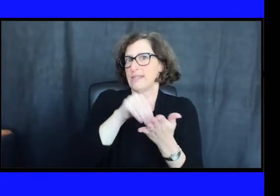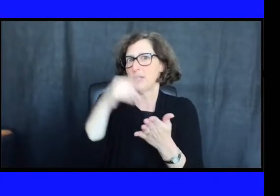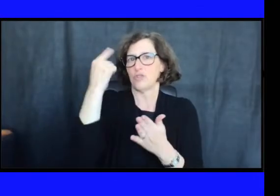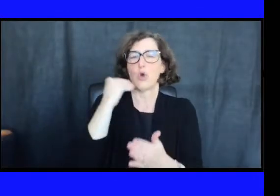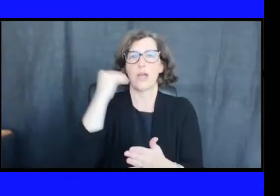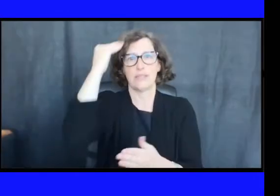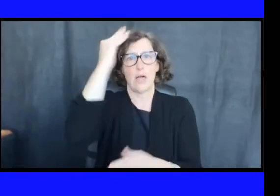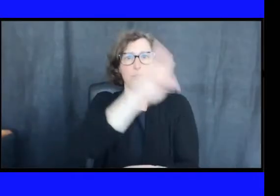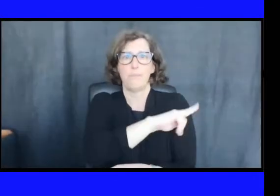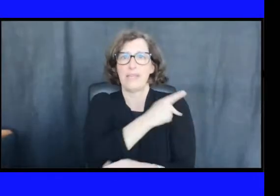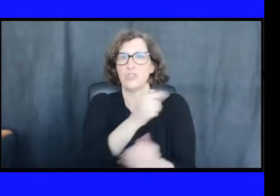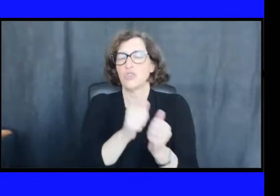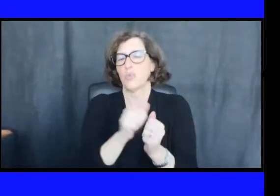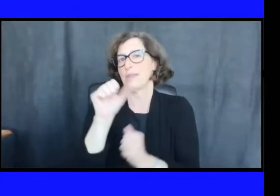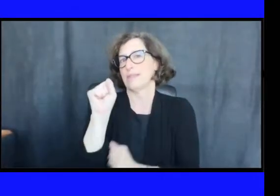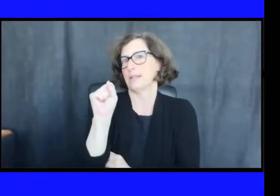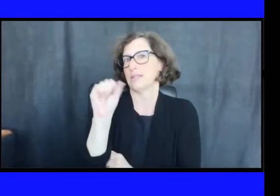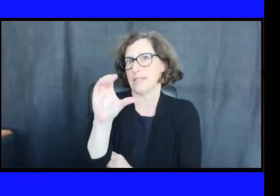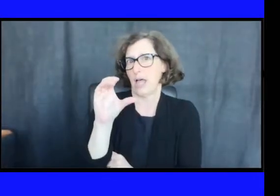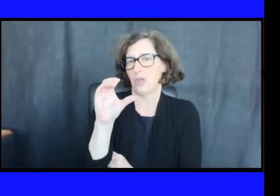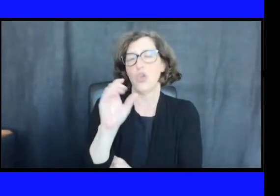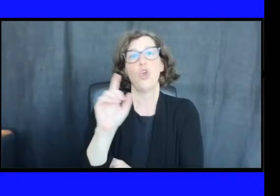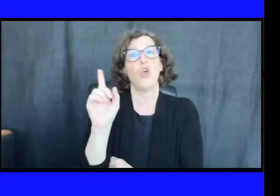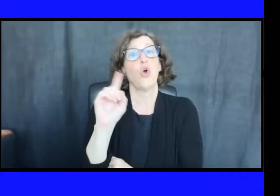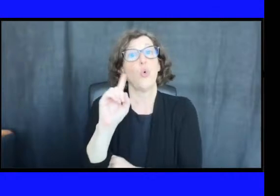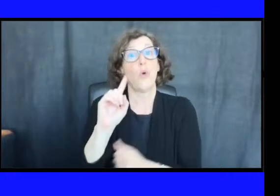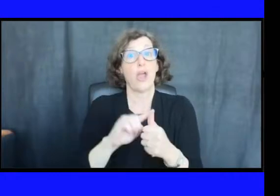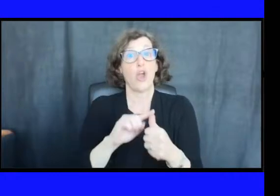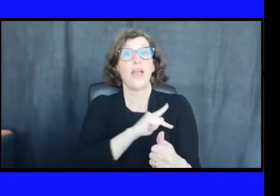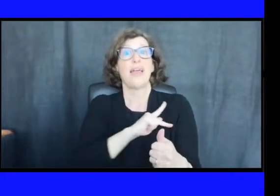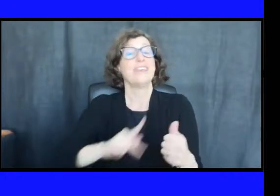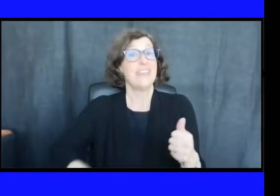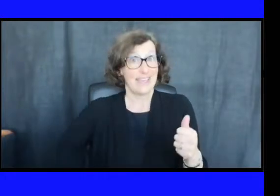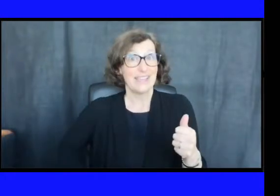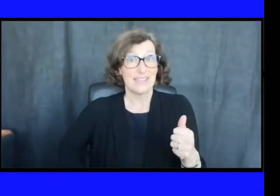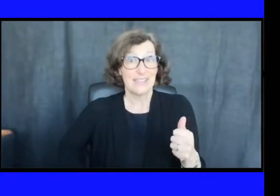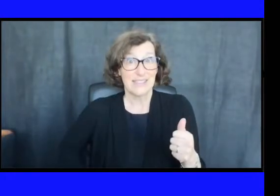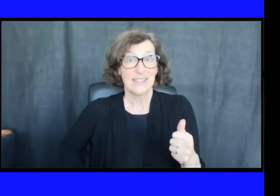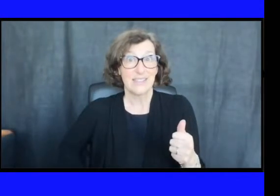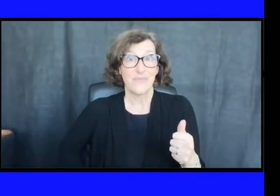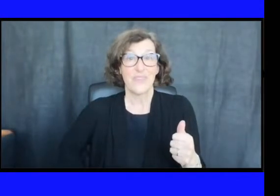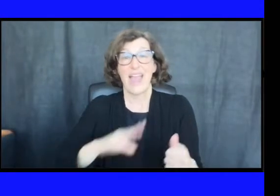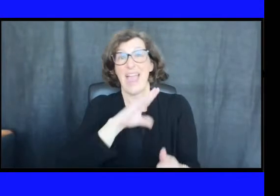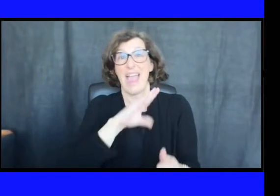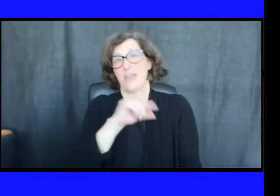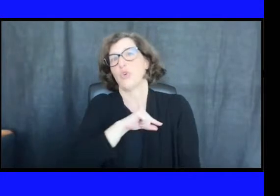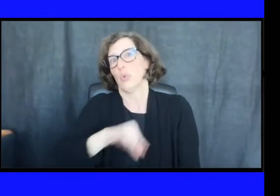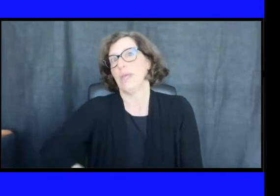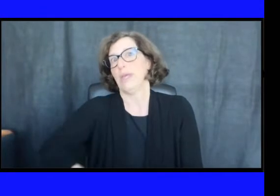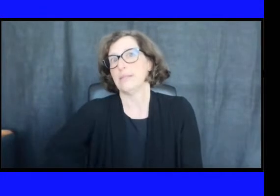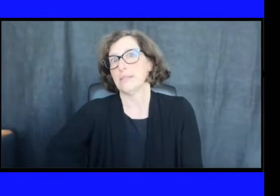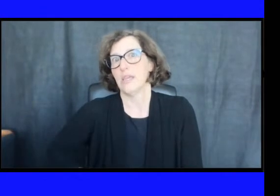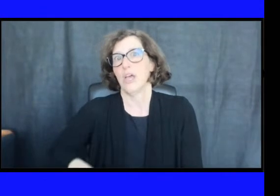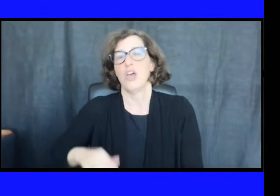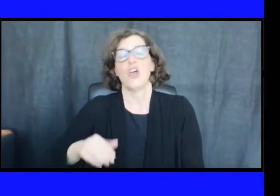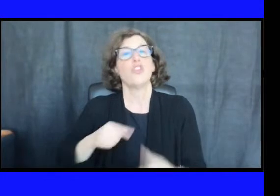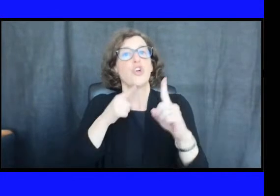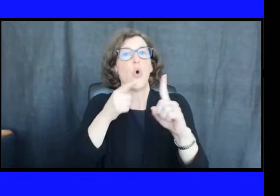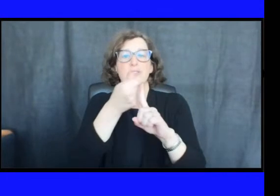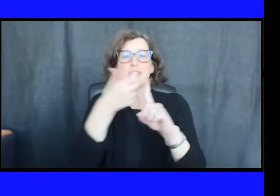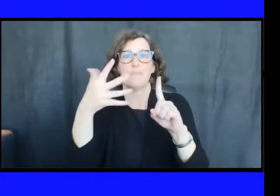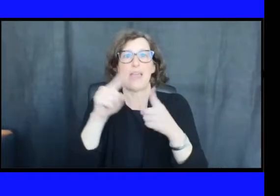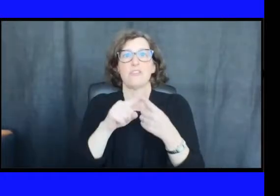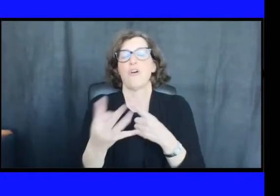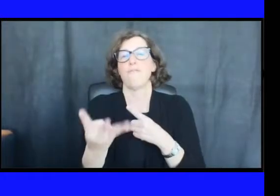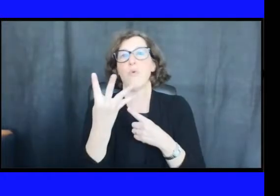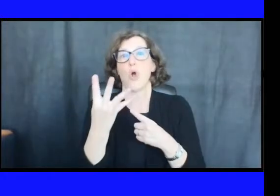Next slide, please. So Can I just ask a quick question? sure. Yeah, just that 1/3 of